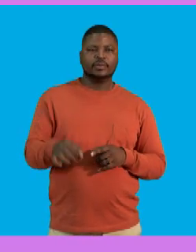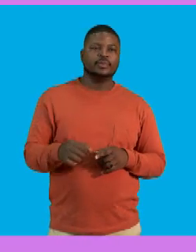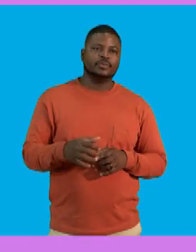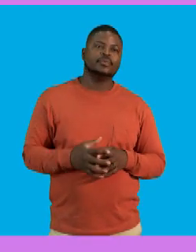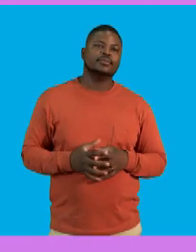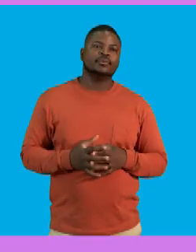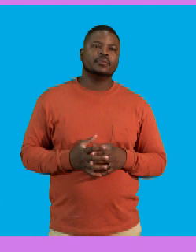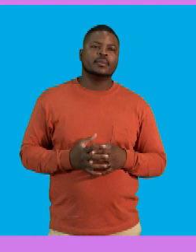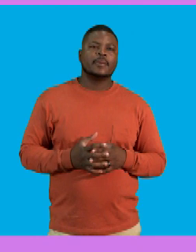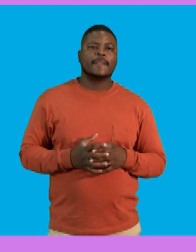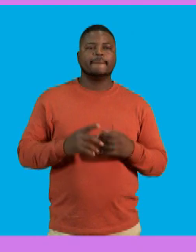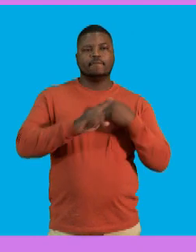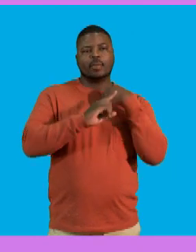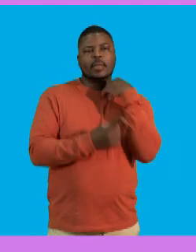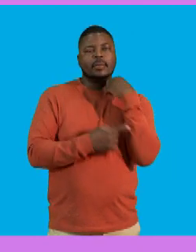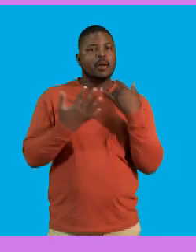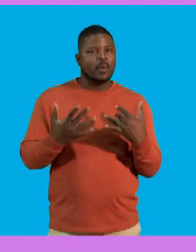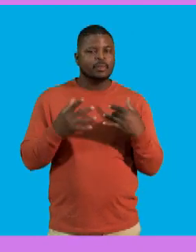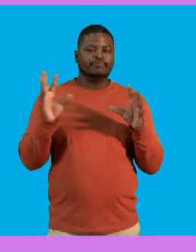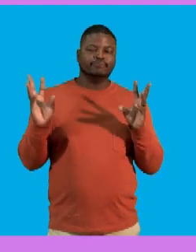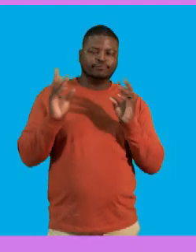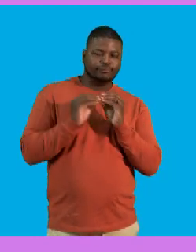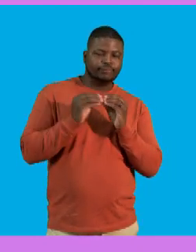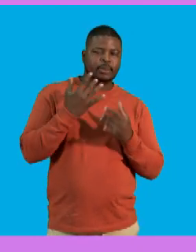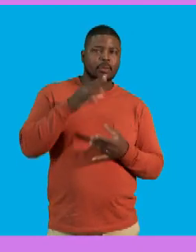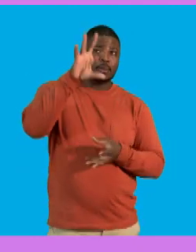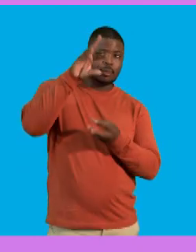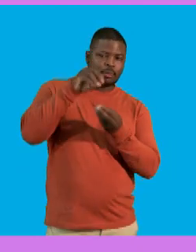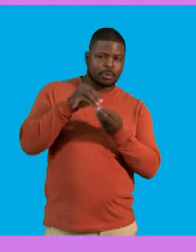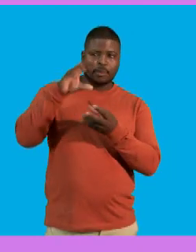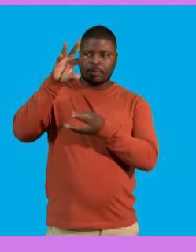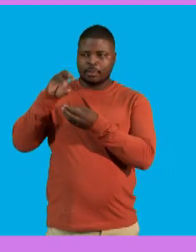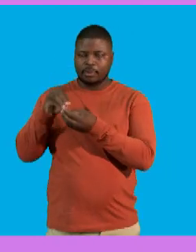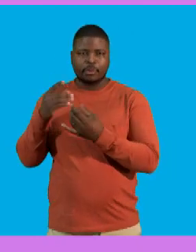5,4. The last row would be our total.